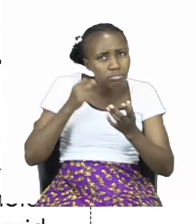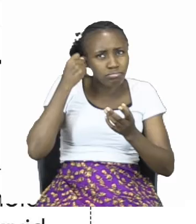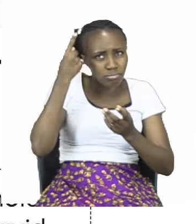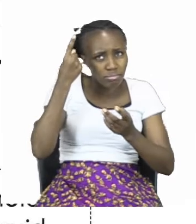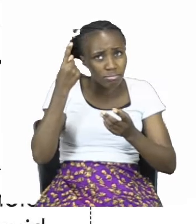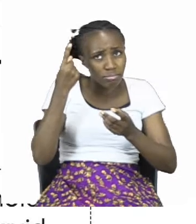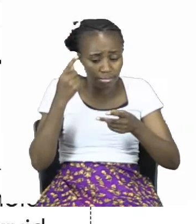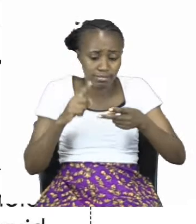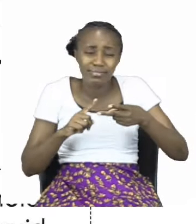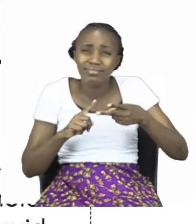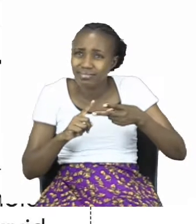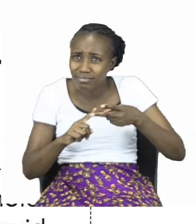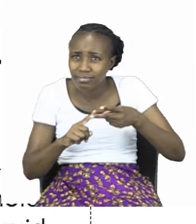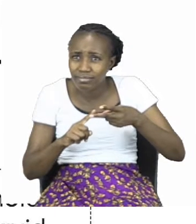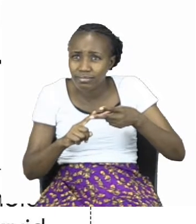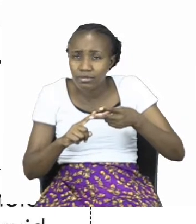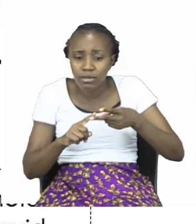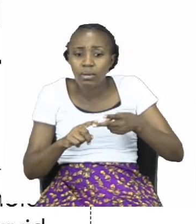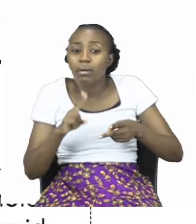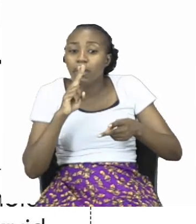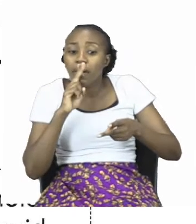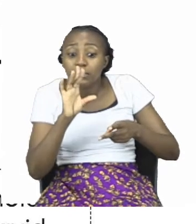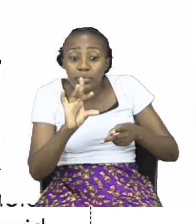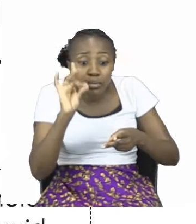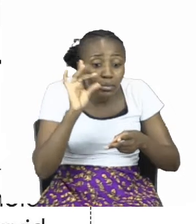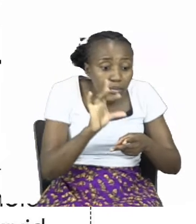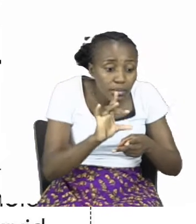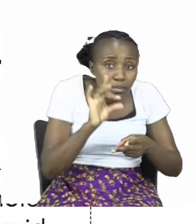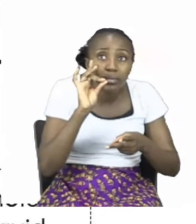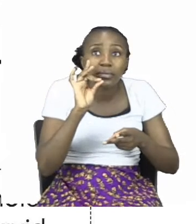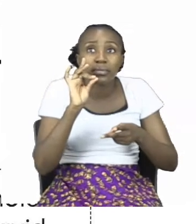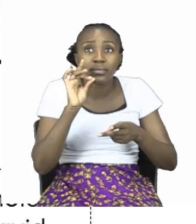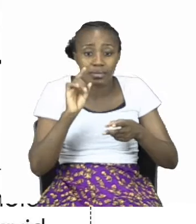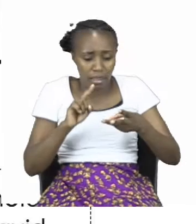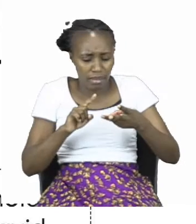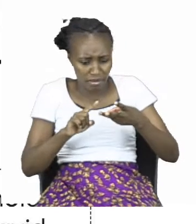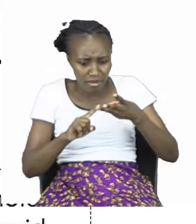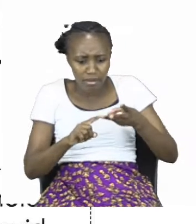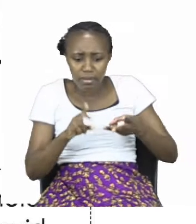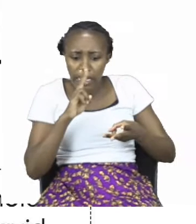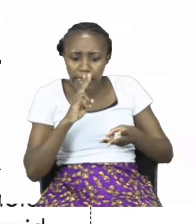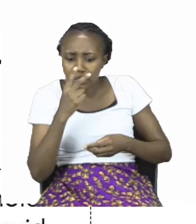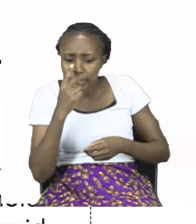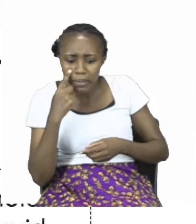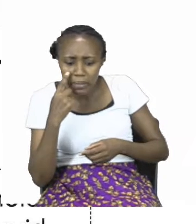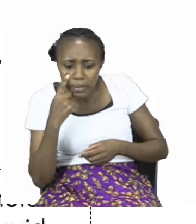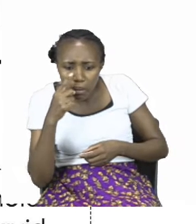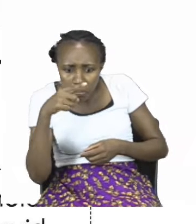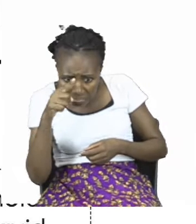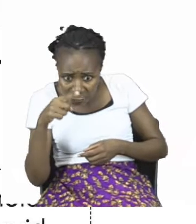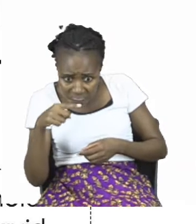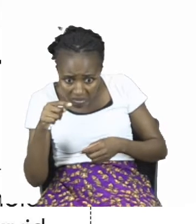is all about. Then the second time is after we have read our questions. And then the third